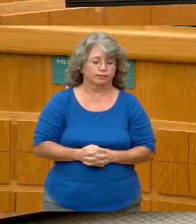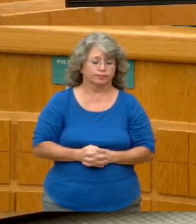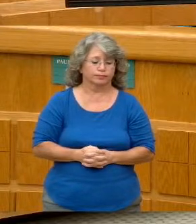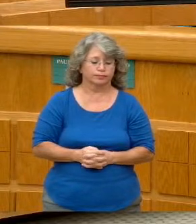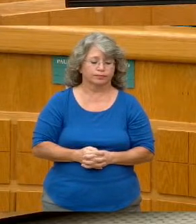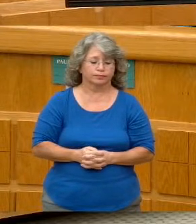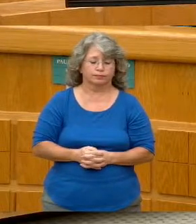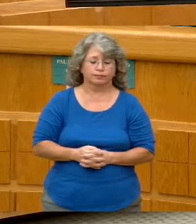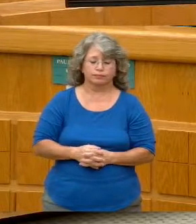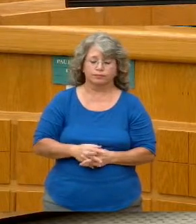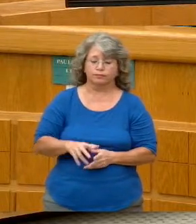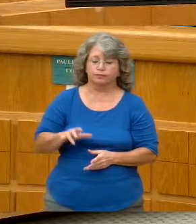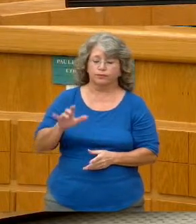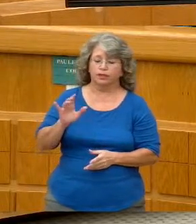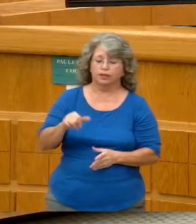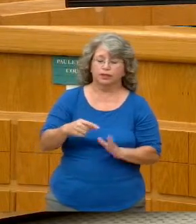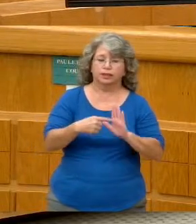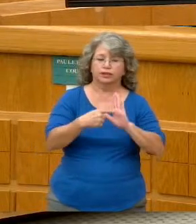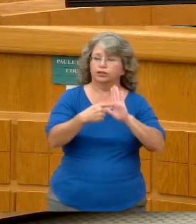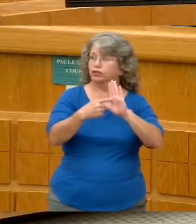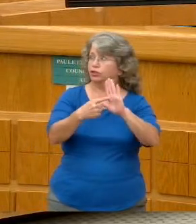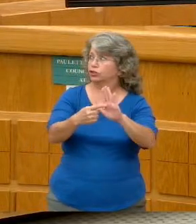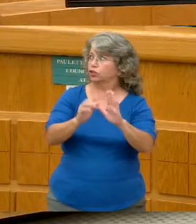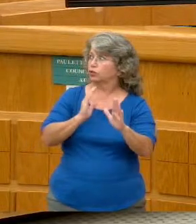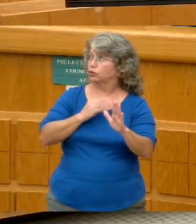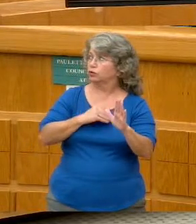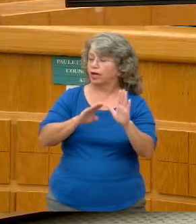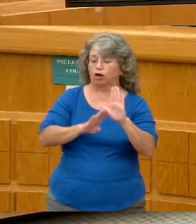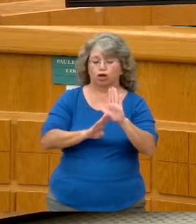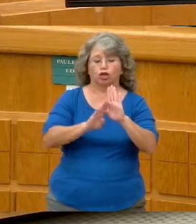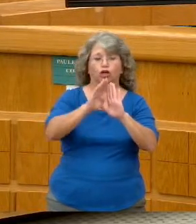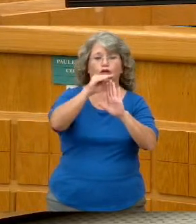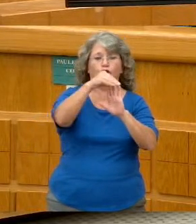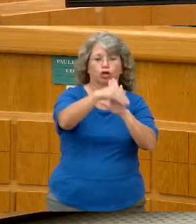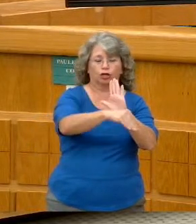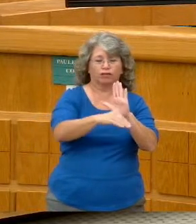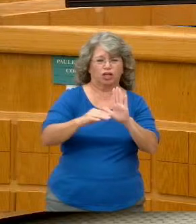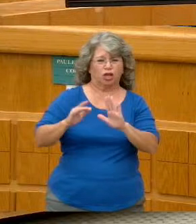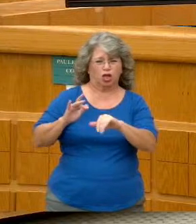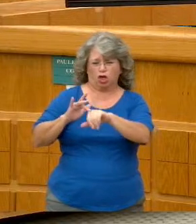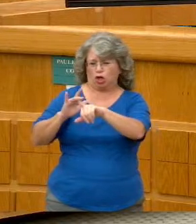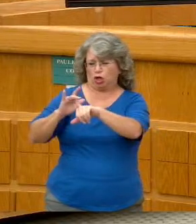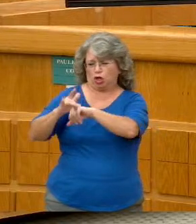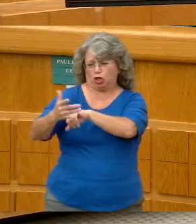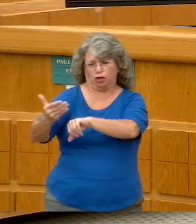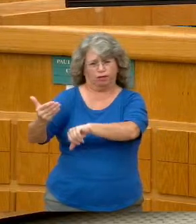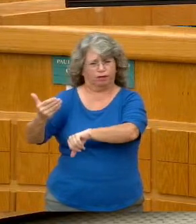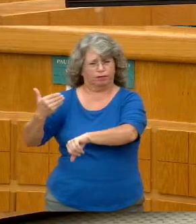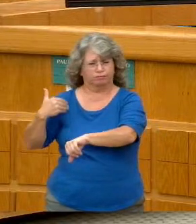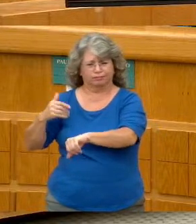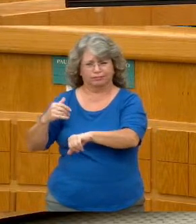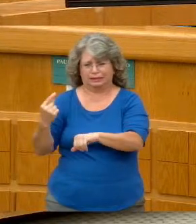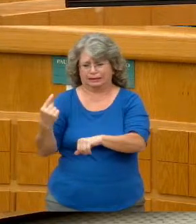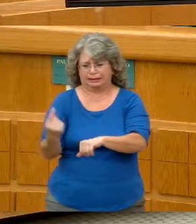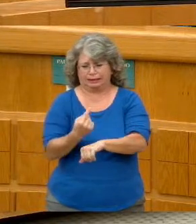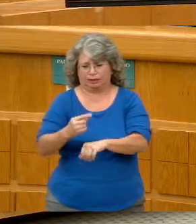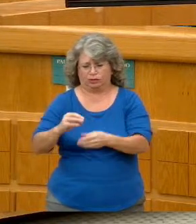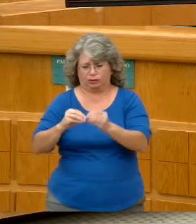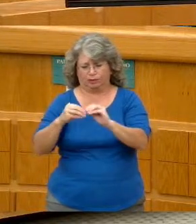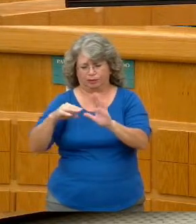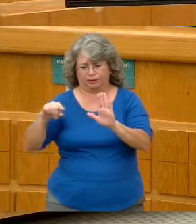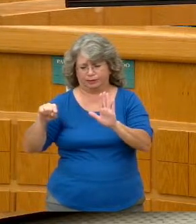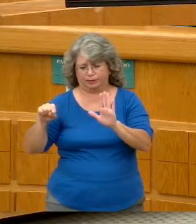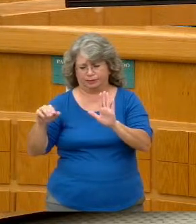This just shows the bell curve. It shows, early on, we were very low numbers, single digits, and then we